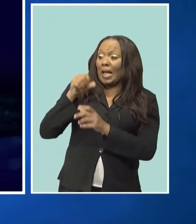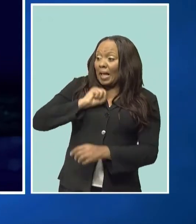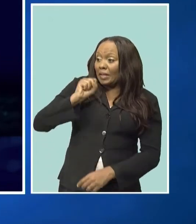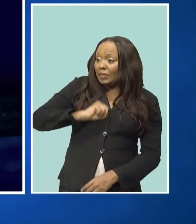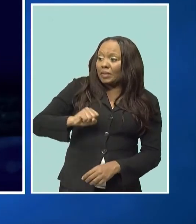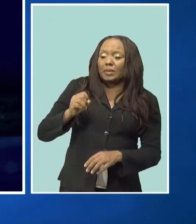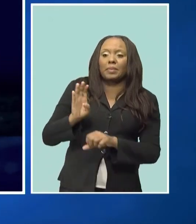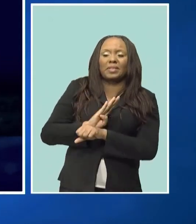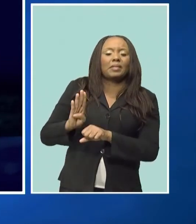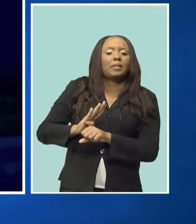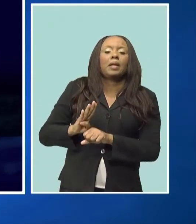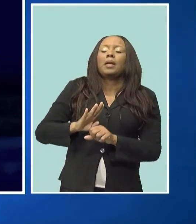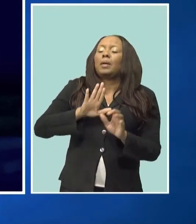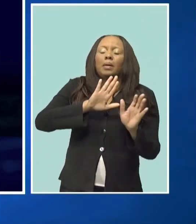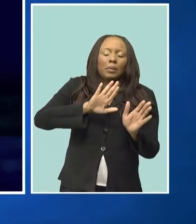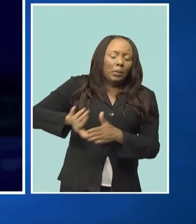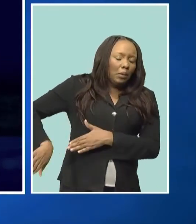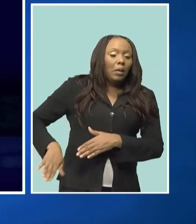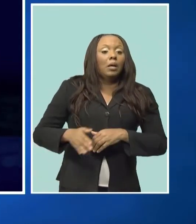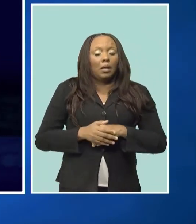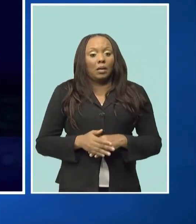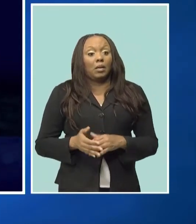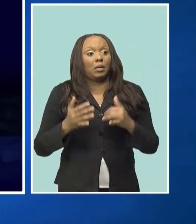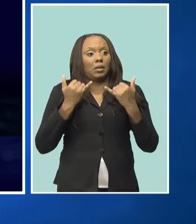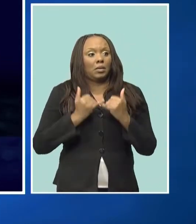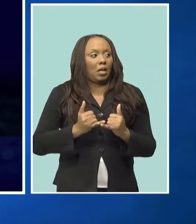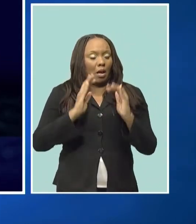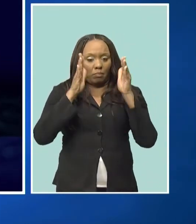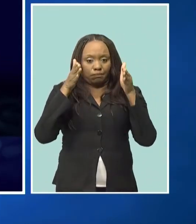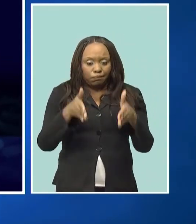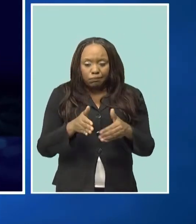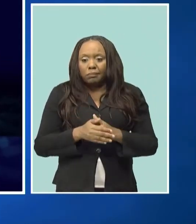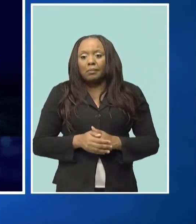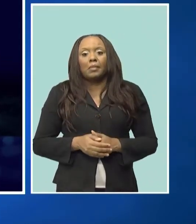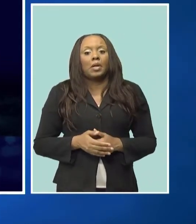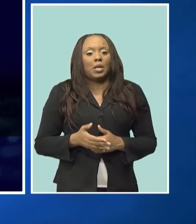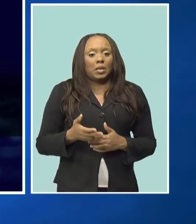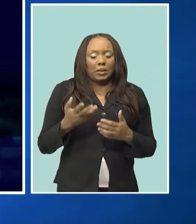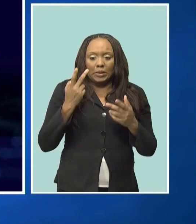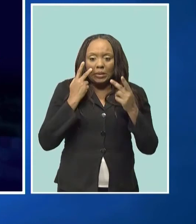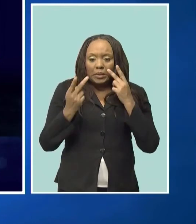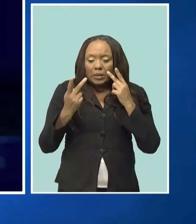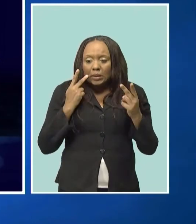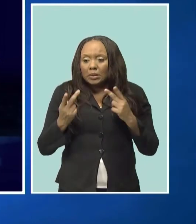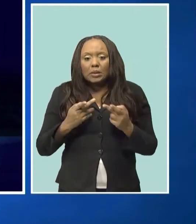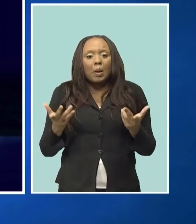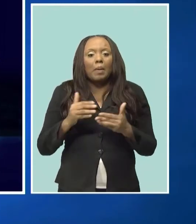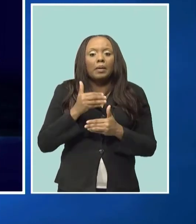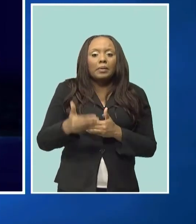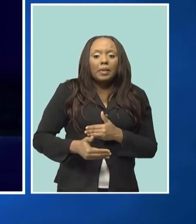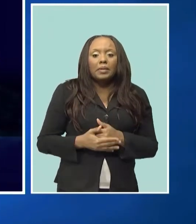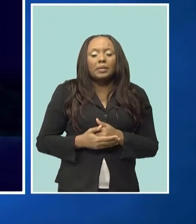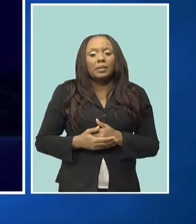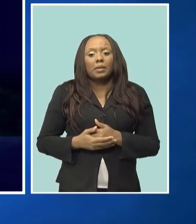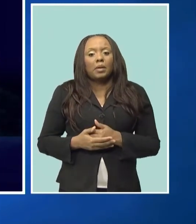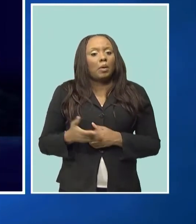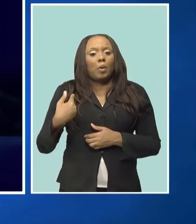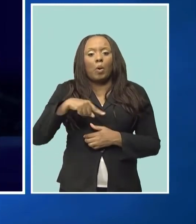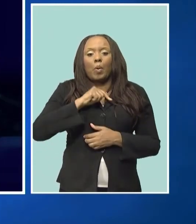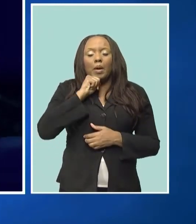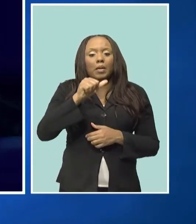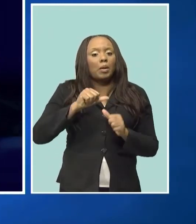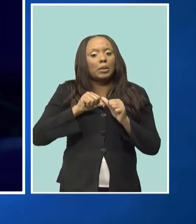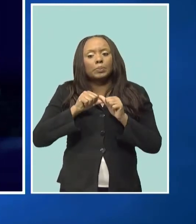that's behind us. They didn't give consent. It would take too long and be too expensive to appeal. That we have